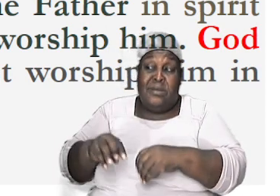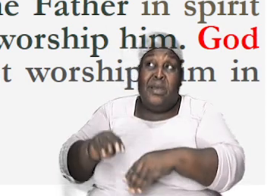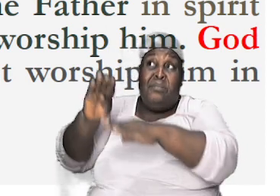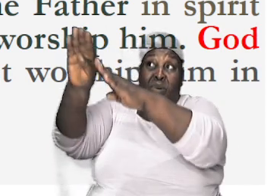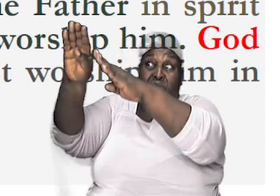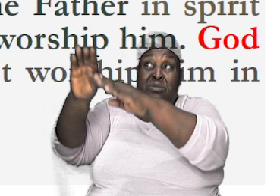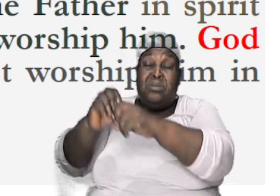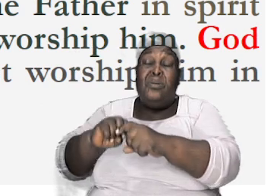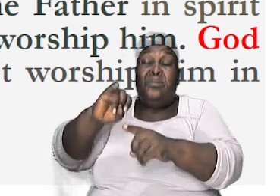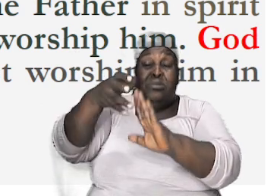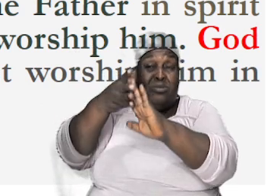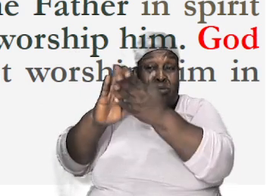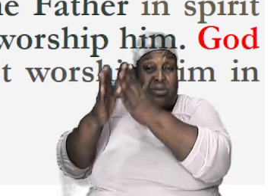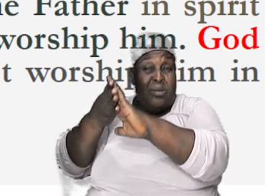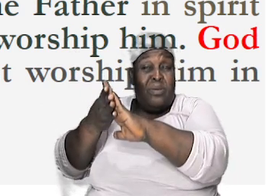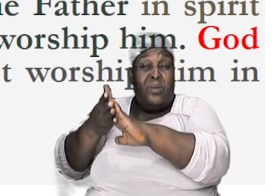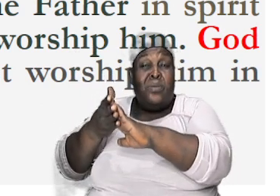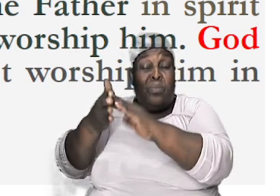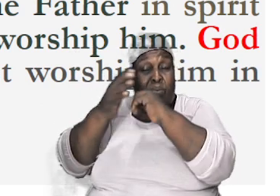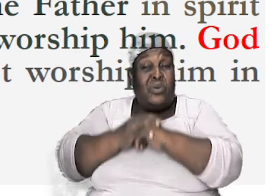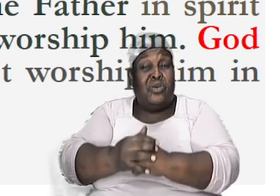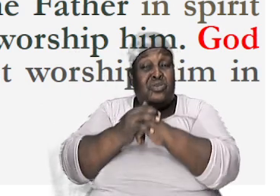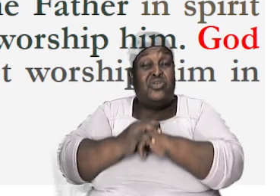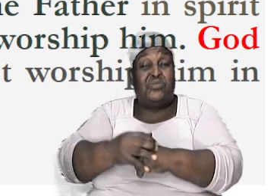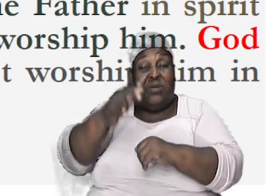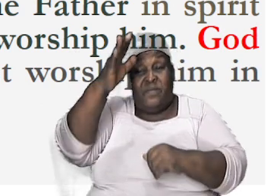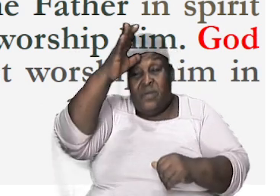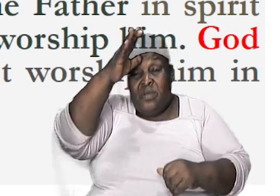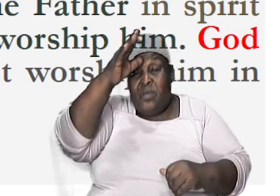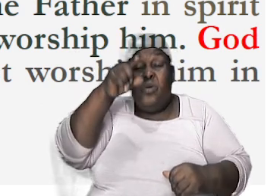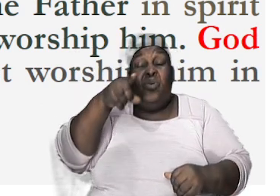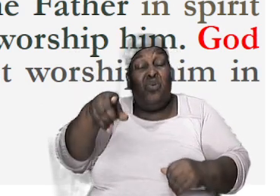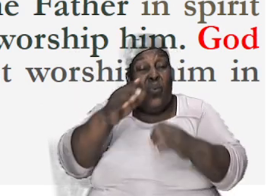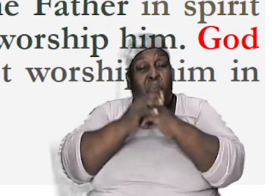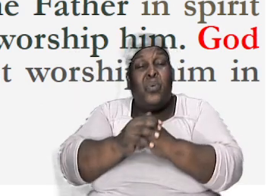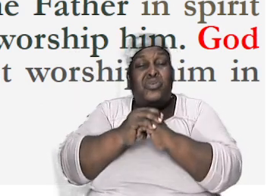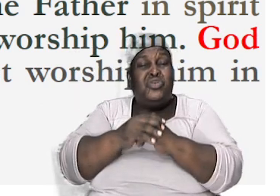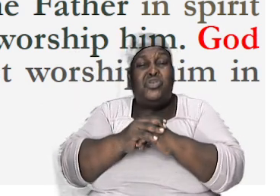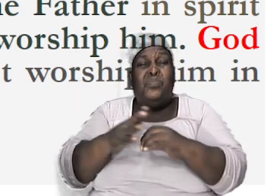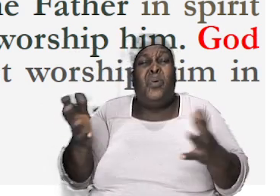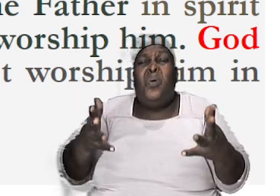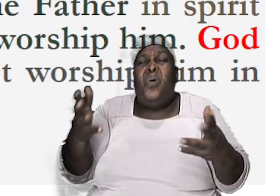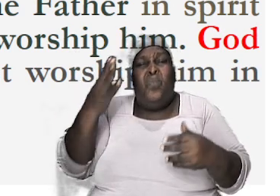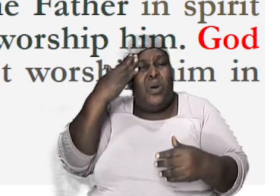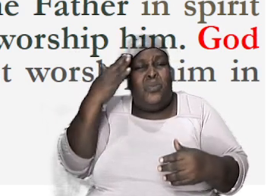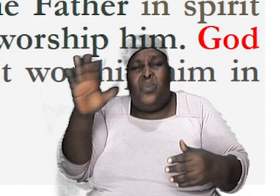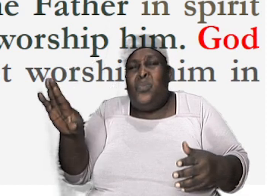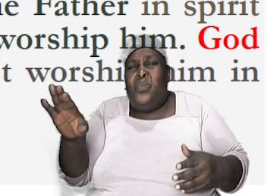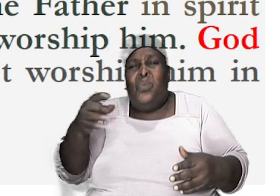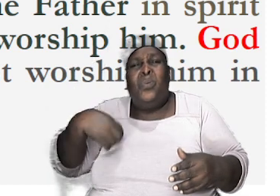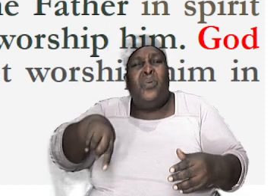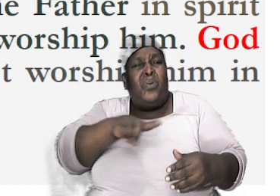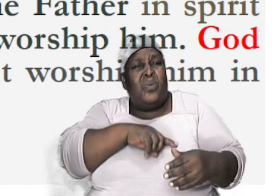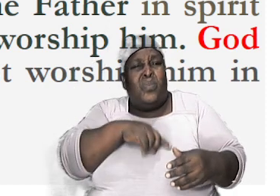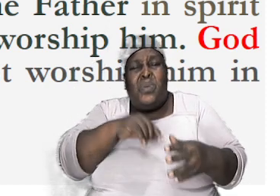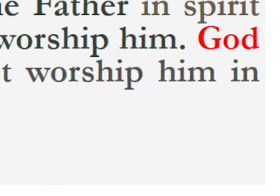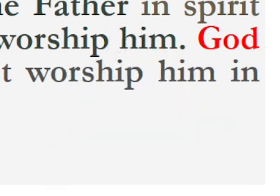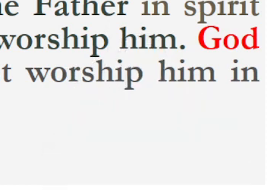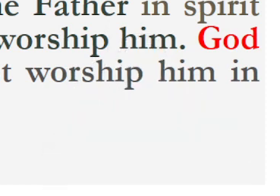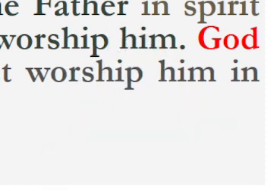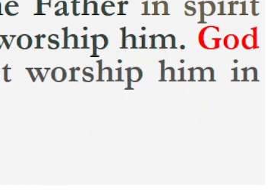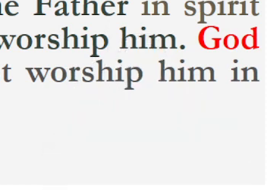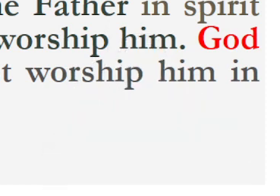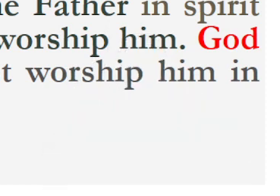at Jerusalem worship the Father. He said, ye worship, ye know not what. We know what we worship for salvation of the Jews. But the